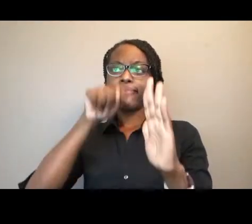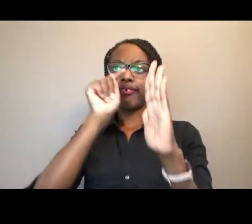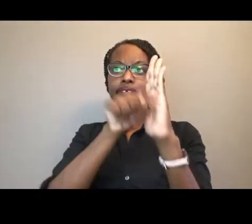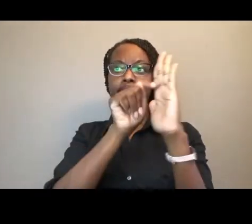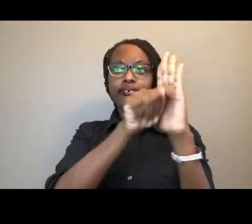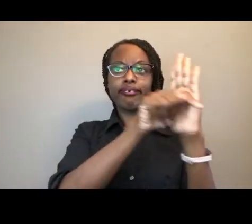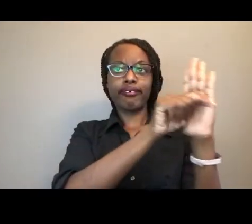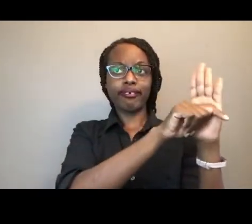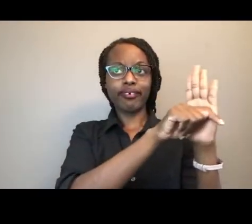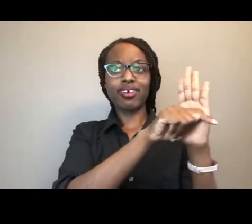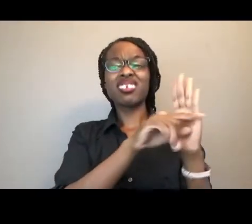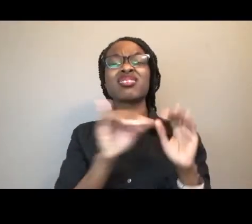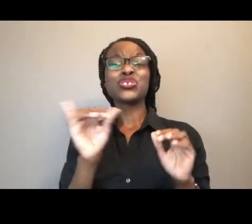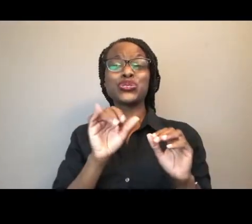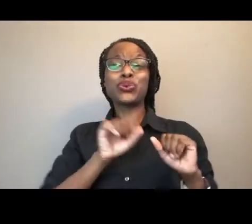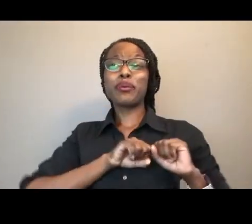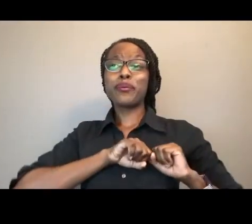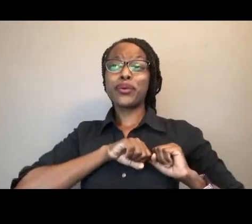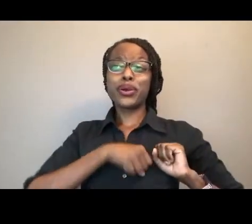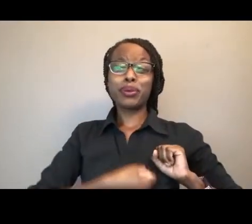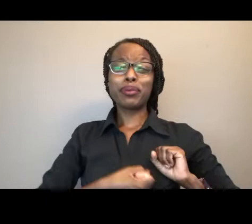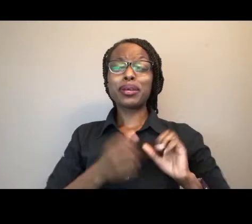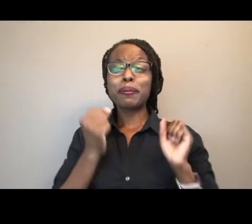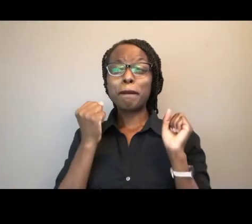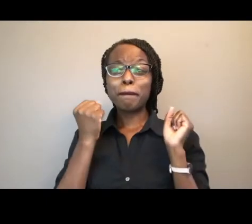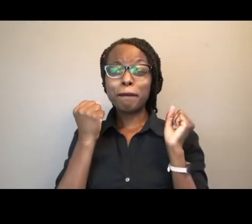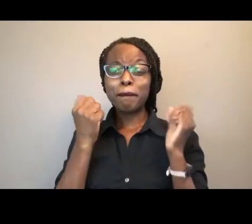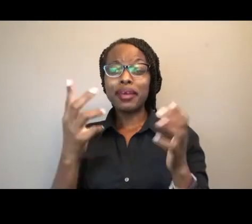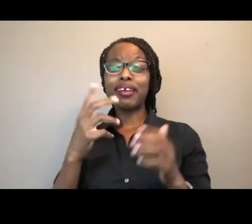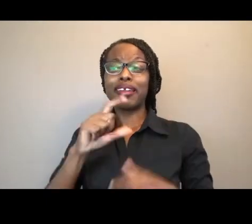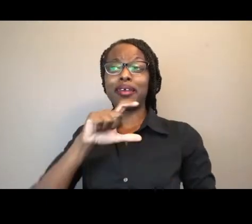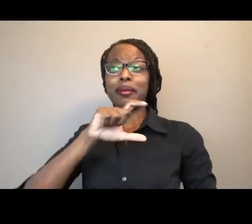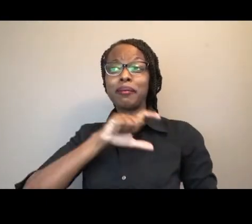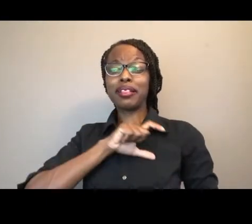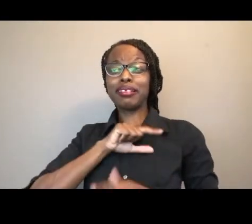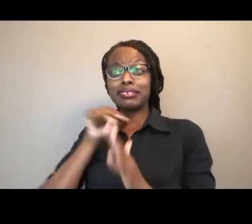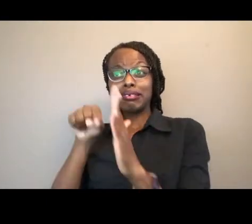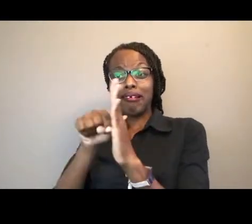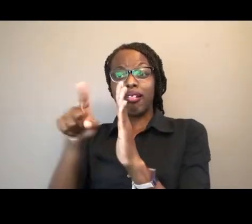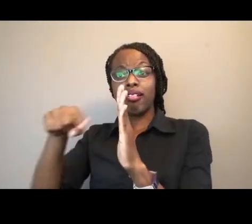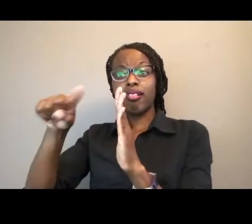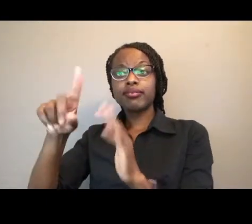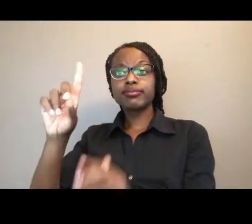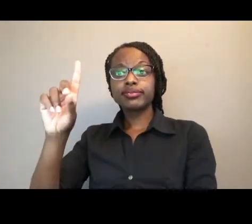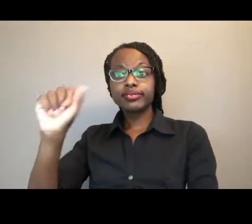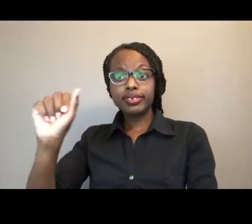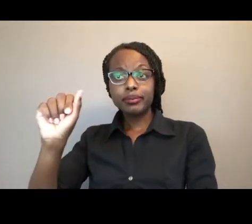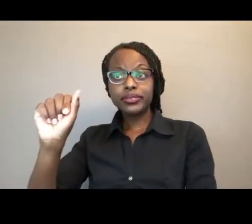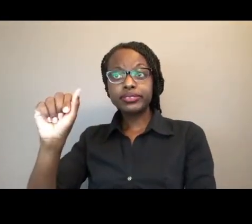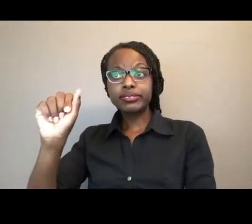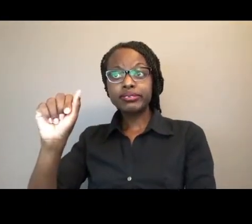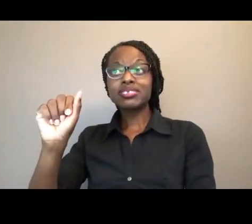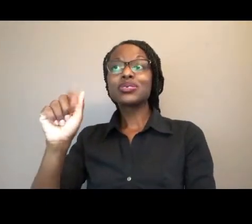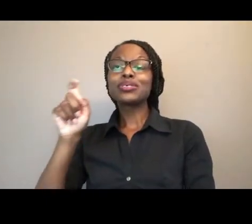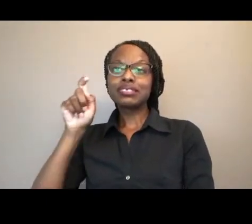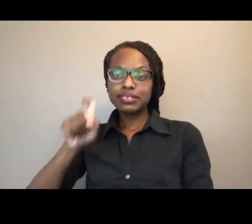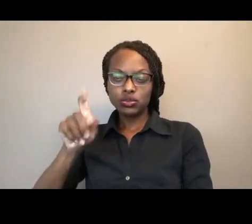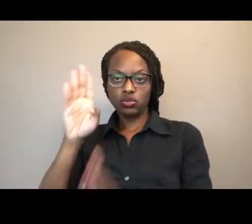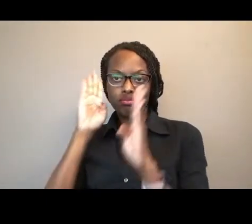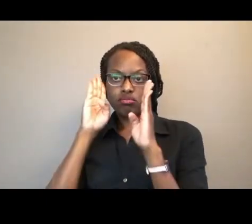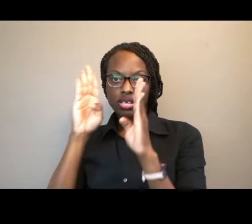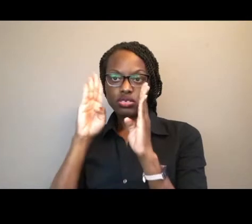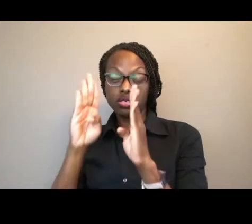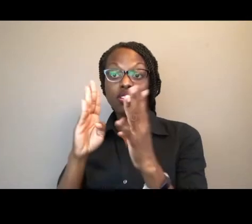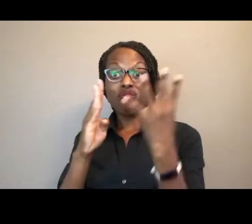Melissa Bowers, who were also killed by the police, also matter. As a Black woman with a disability, I can't help but think this could easily happen to me or my